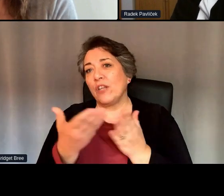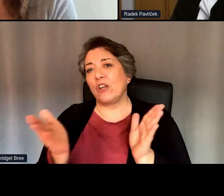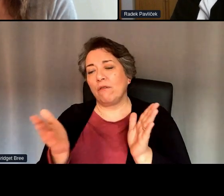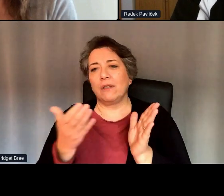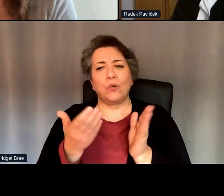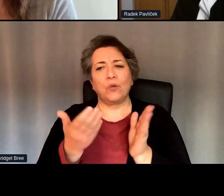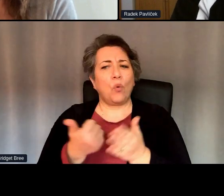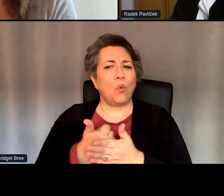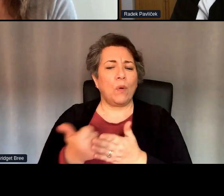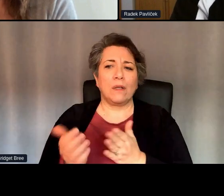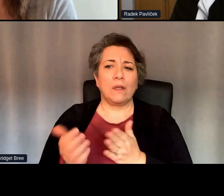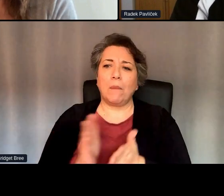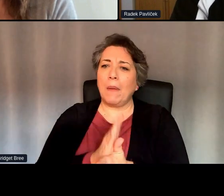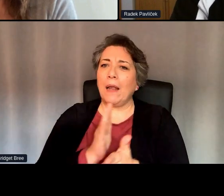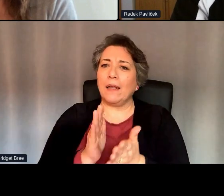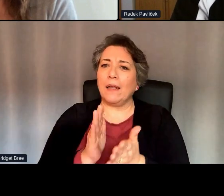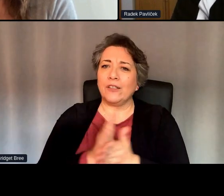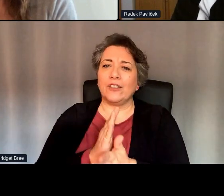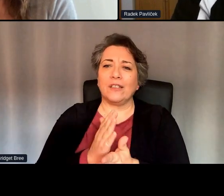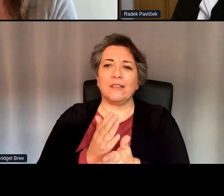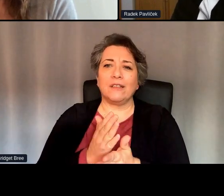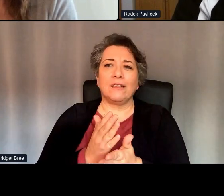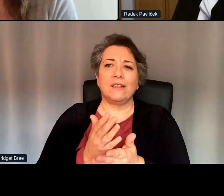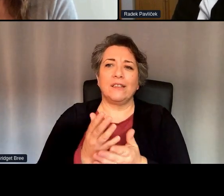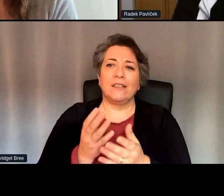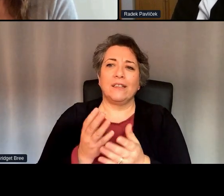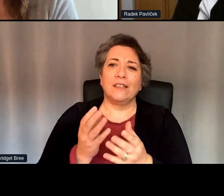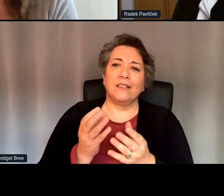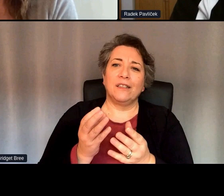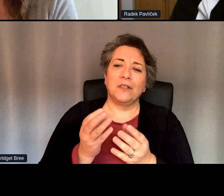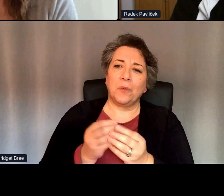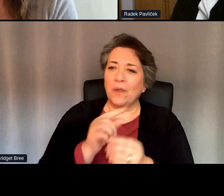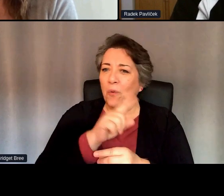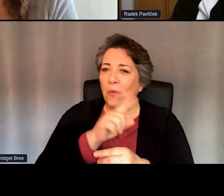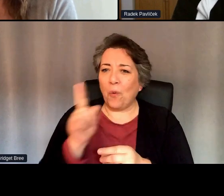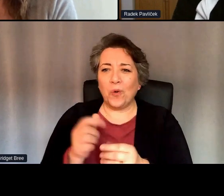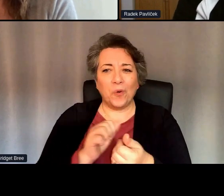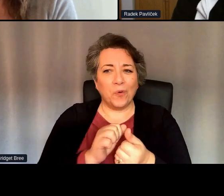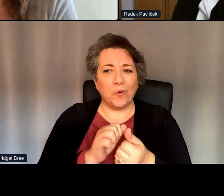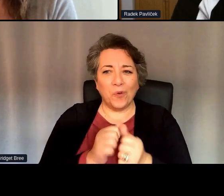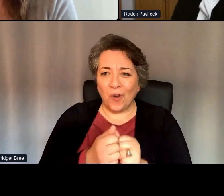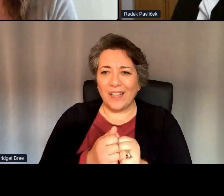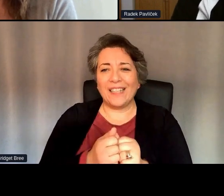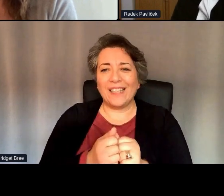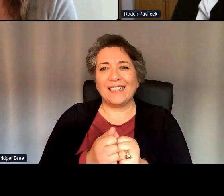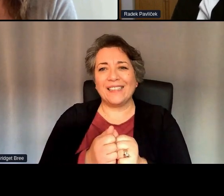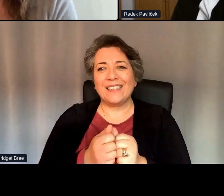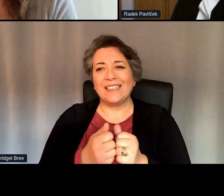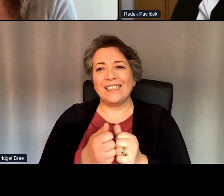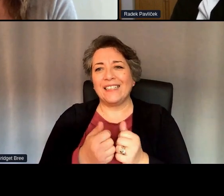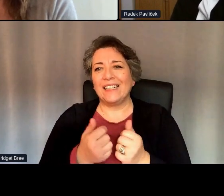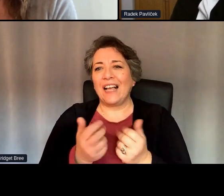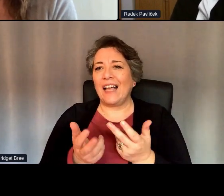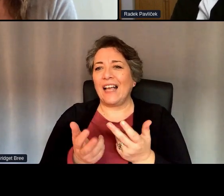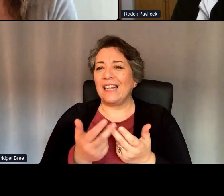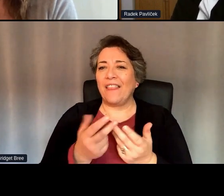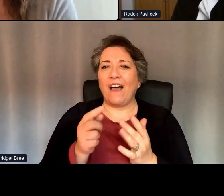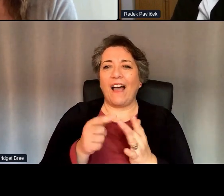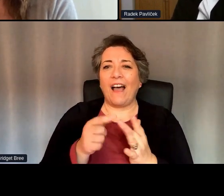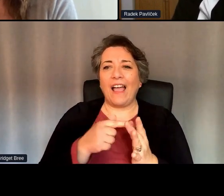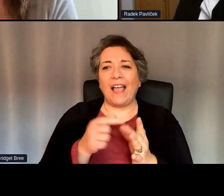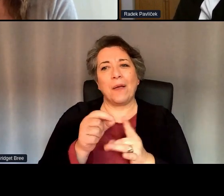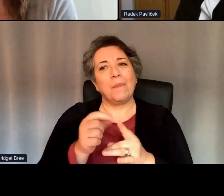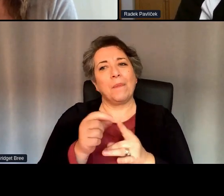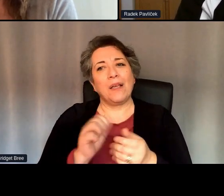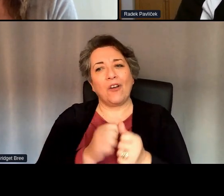Since collaboration with you and Alberto and colleagues from IAAP from the United States